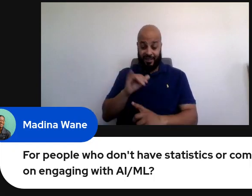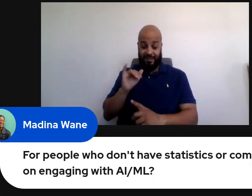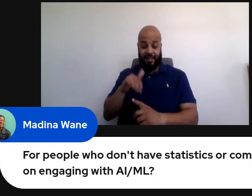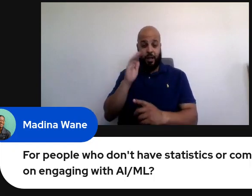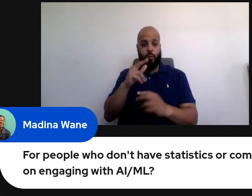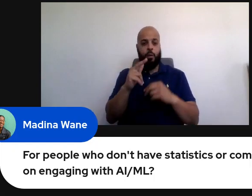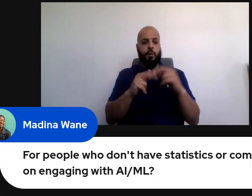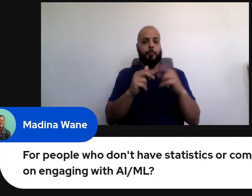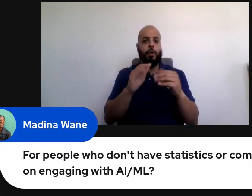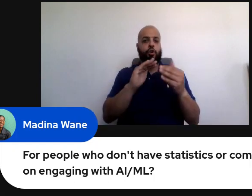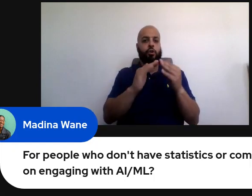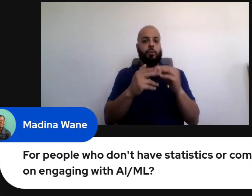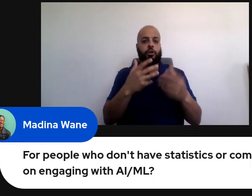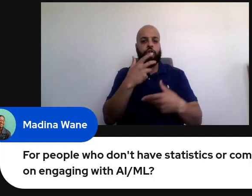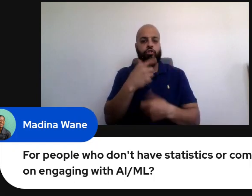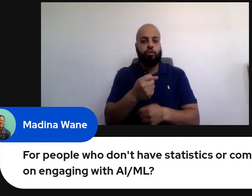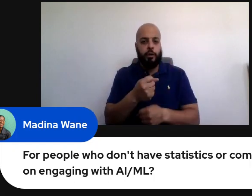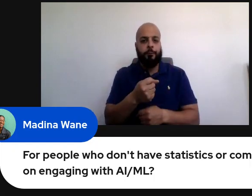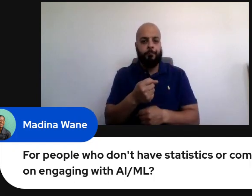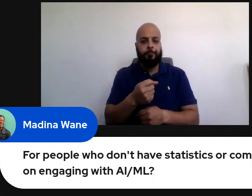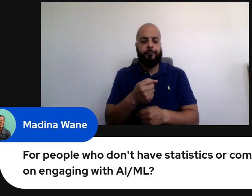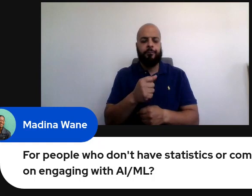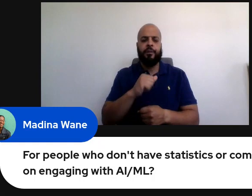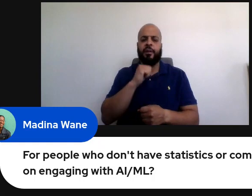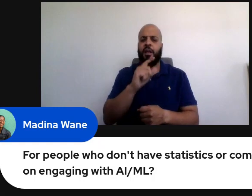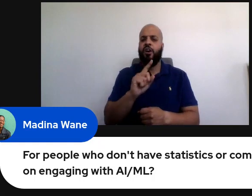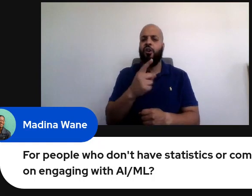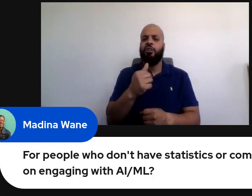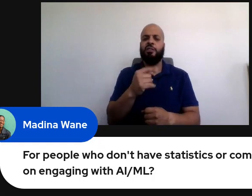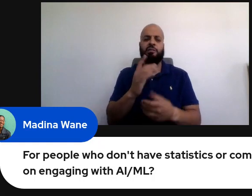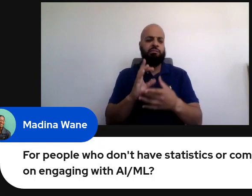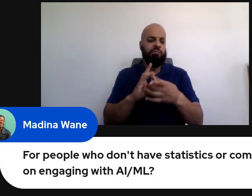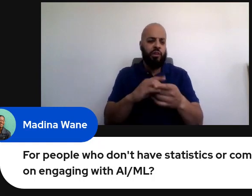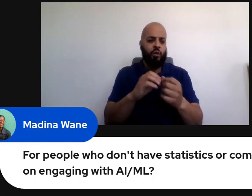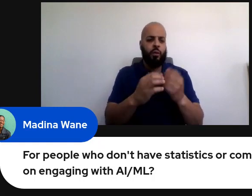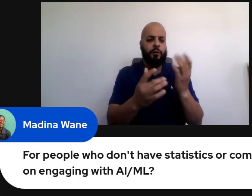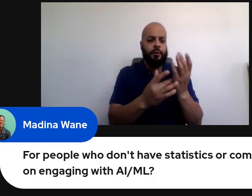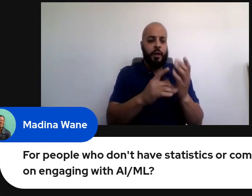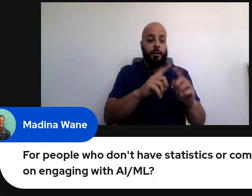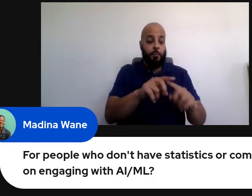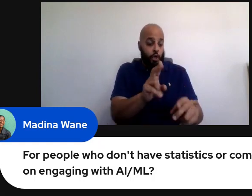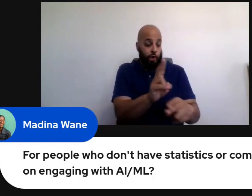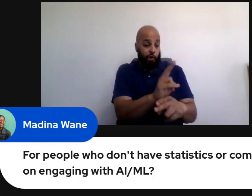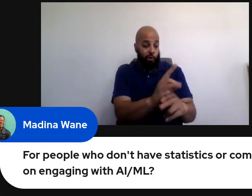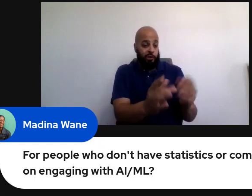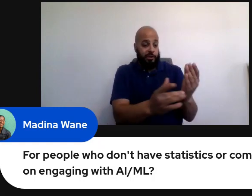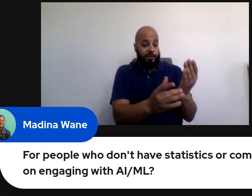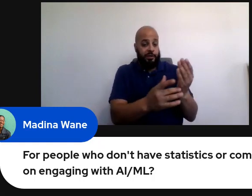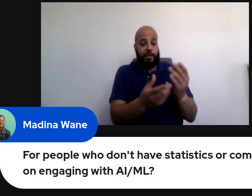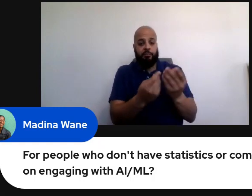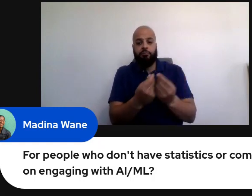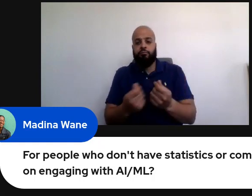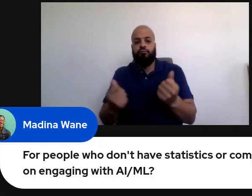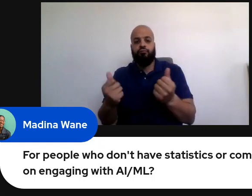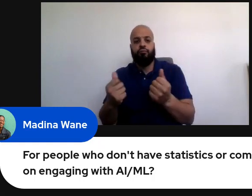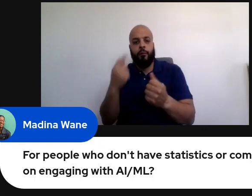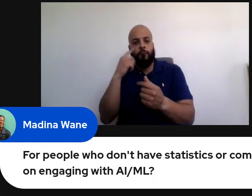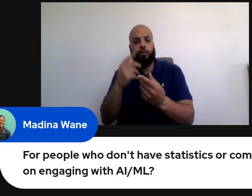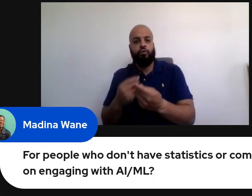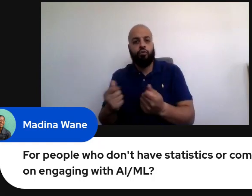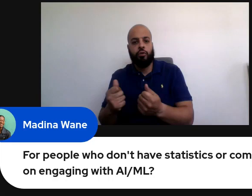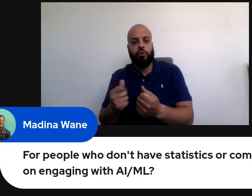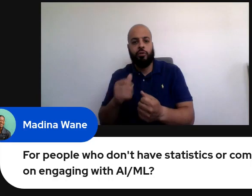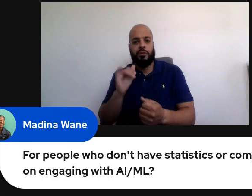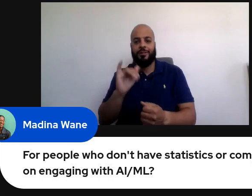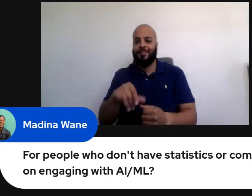where we're not just engaging with tech, but also using tech to build solutions as well. It should be